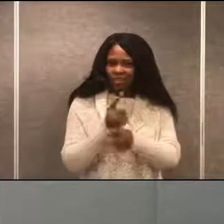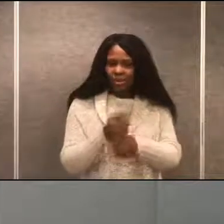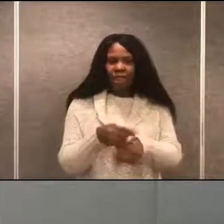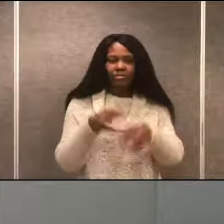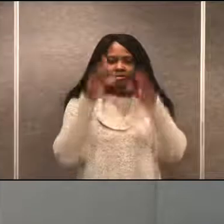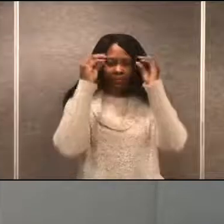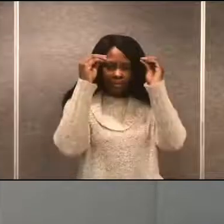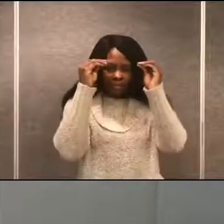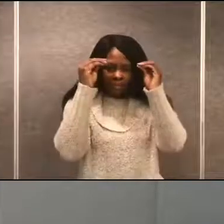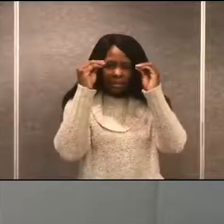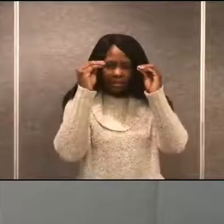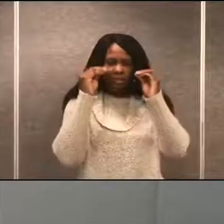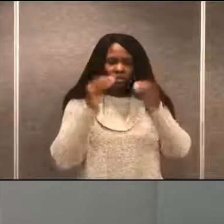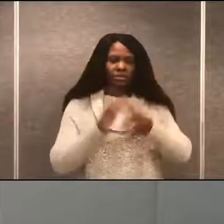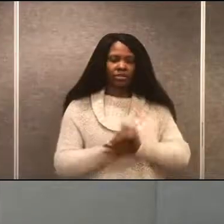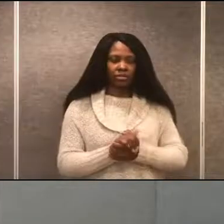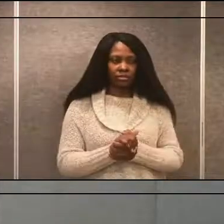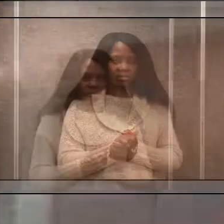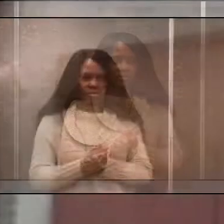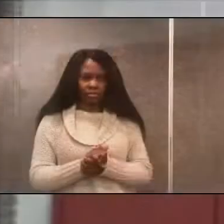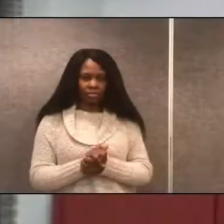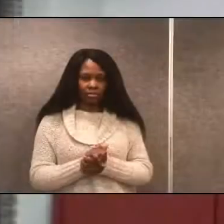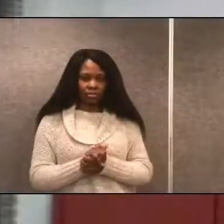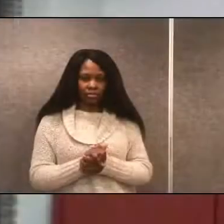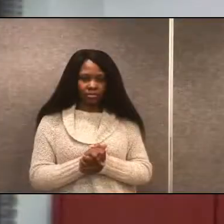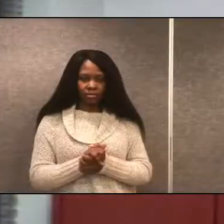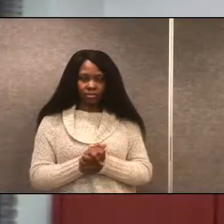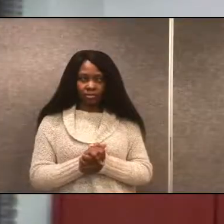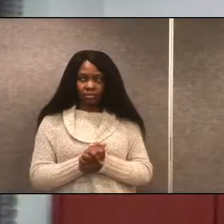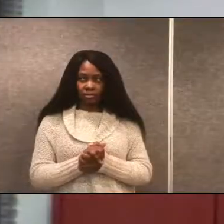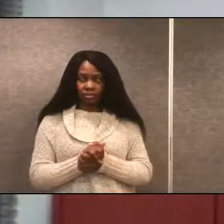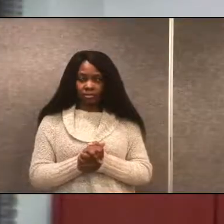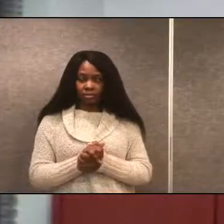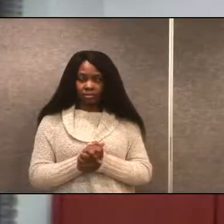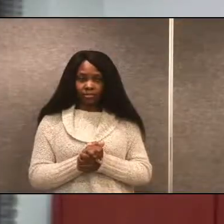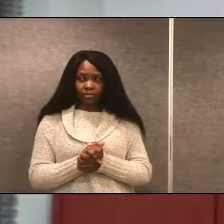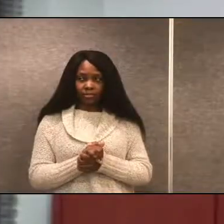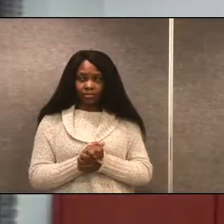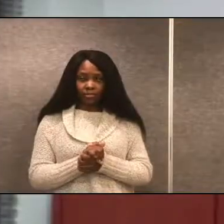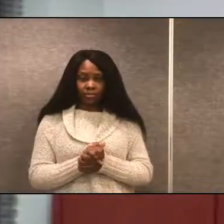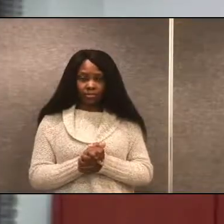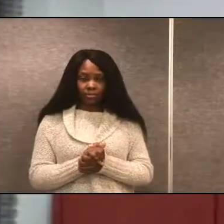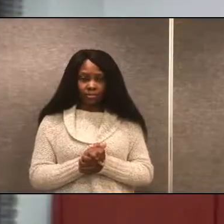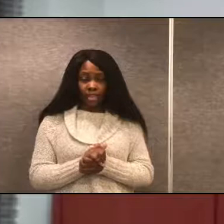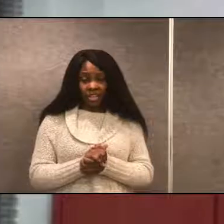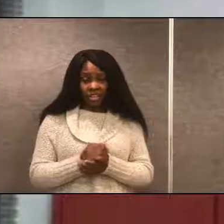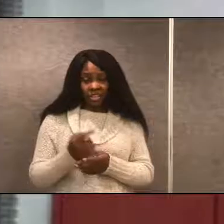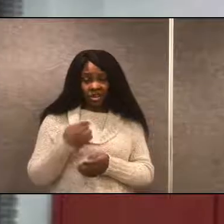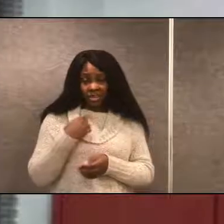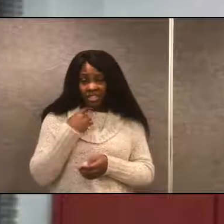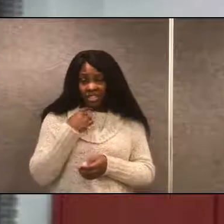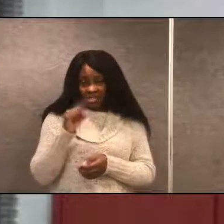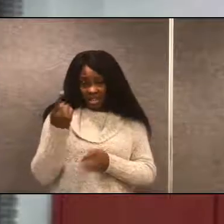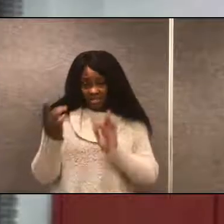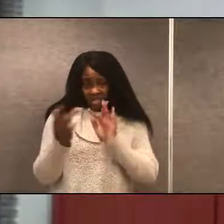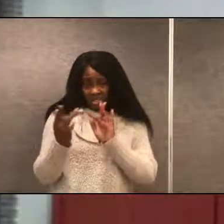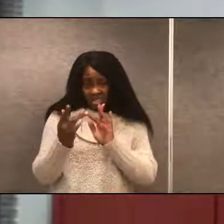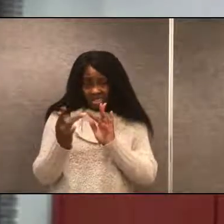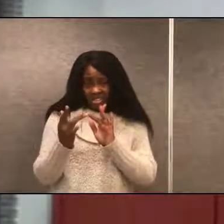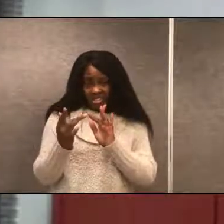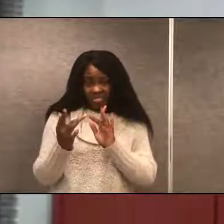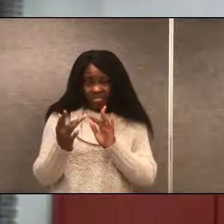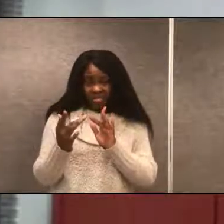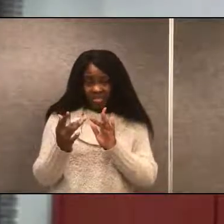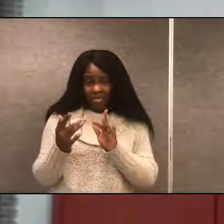in terms of his grades. I'm going to say that the first point of contact, if they feel that